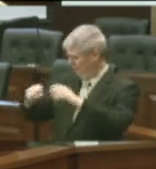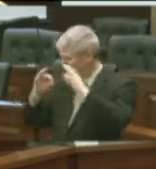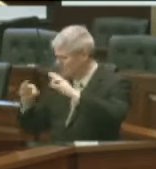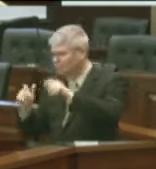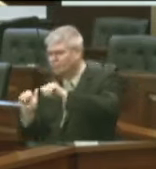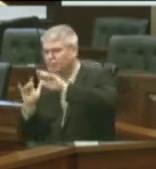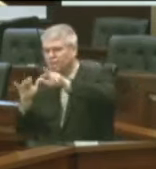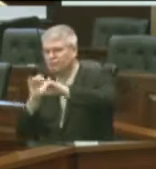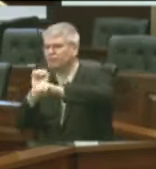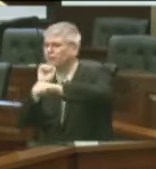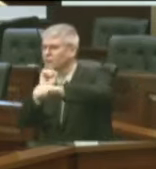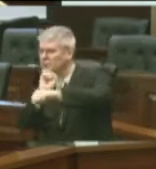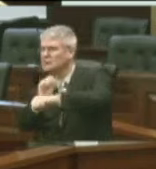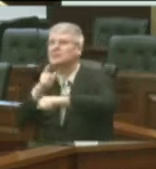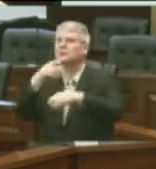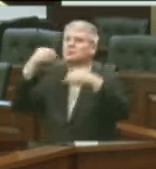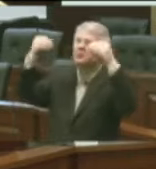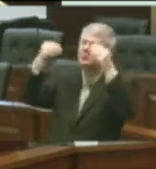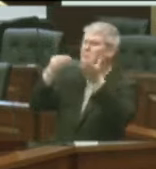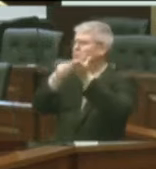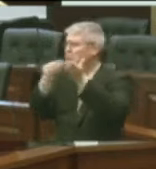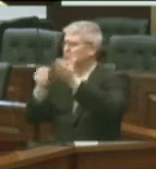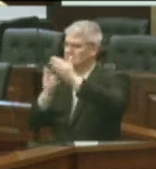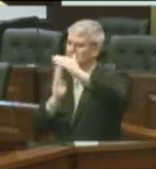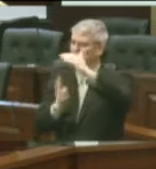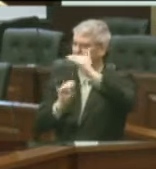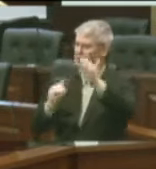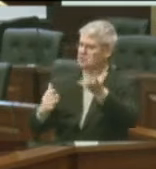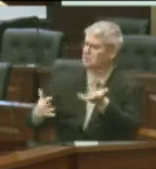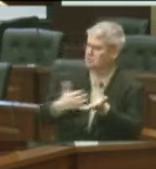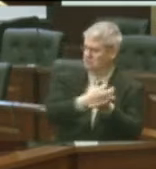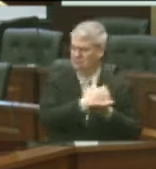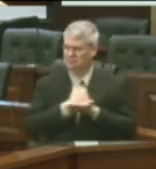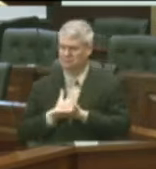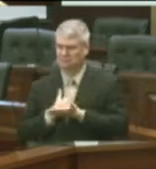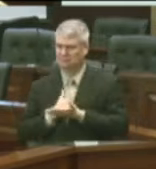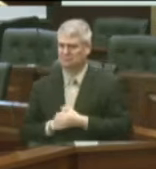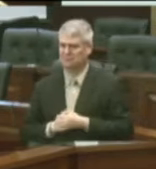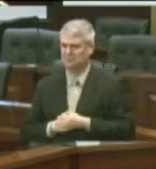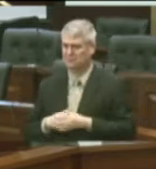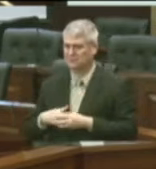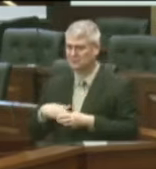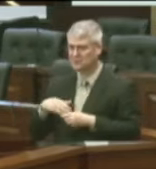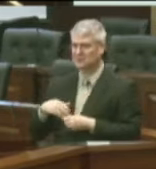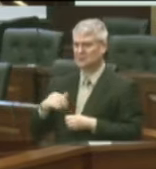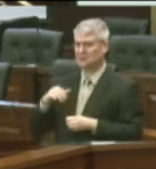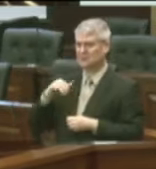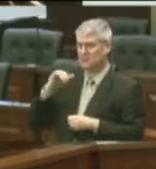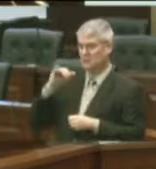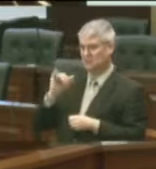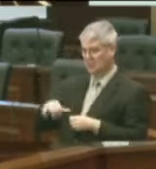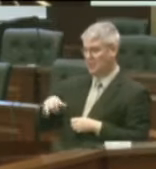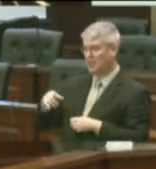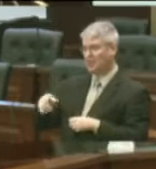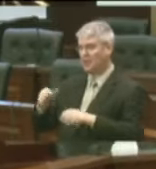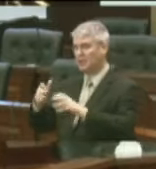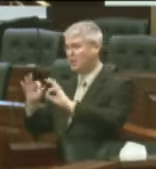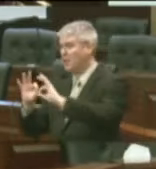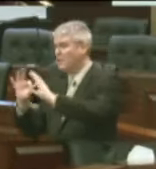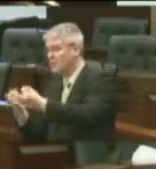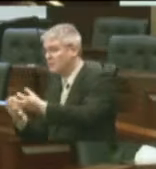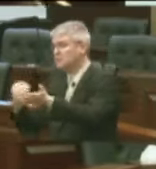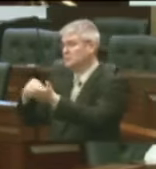rebound. Our support for schools and families does not end there. I'm also glad to announce that